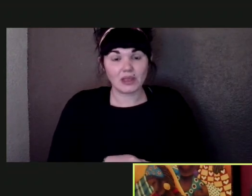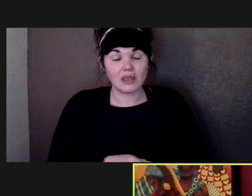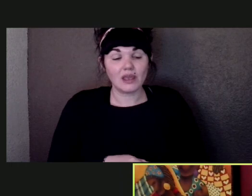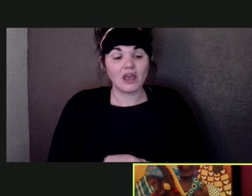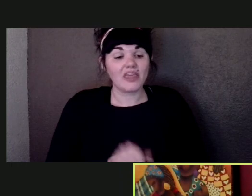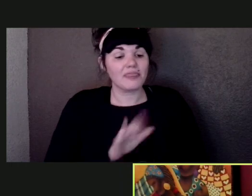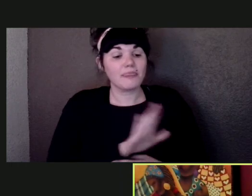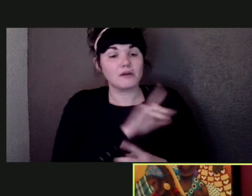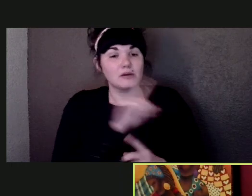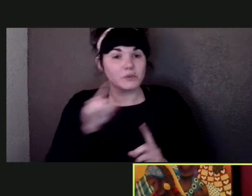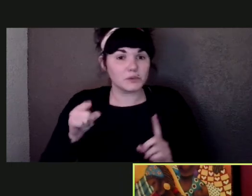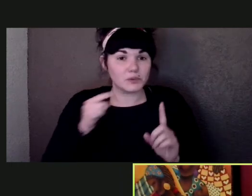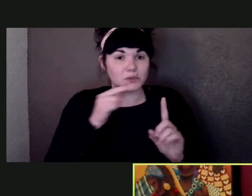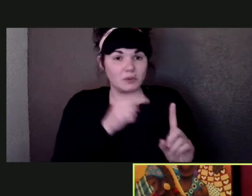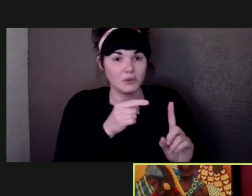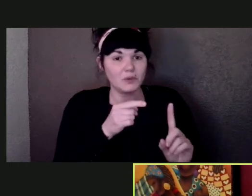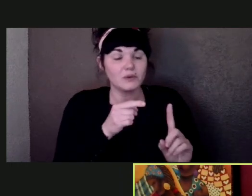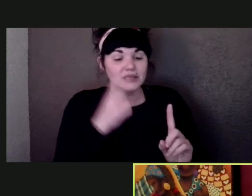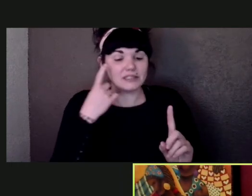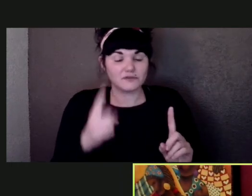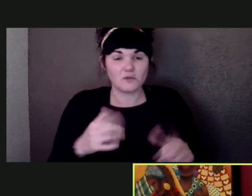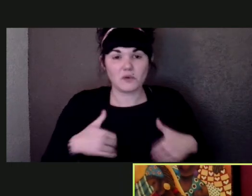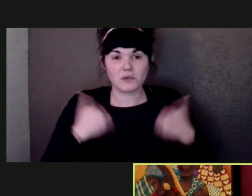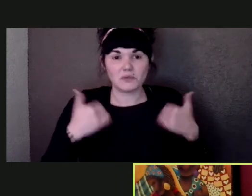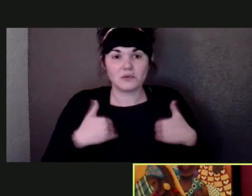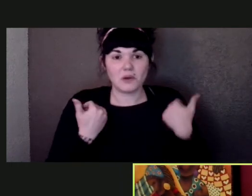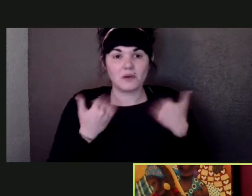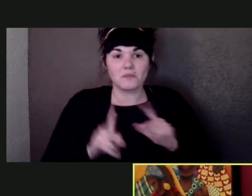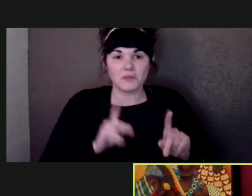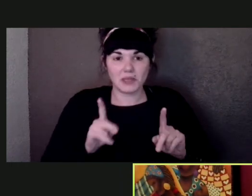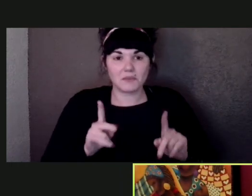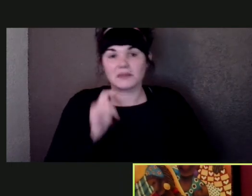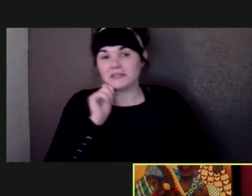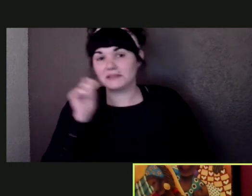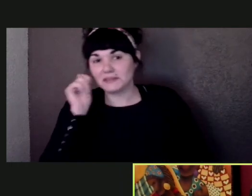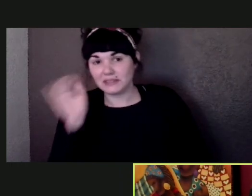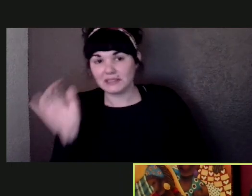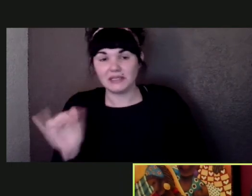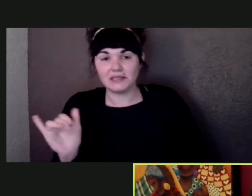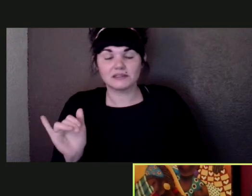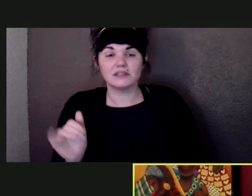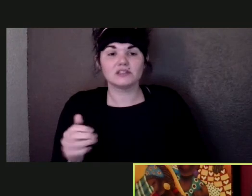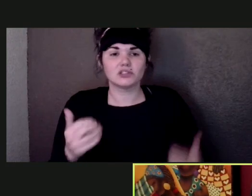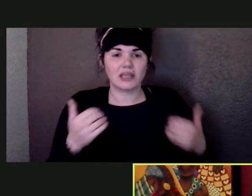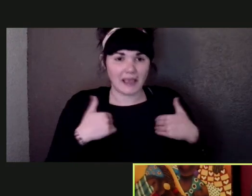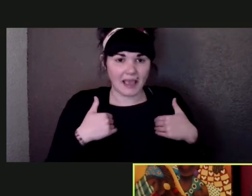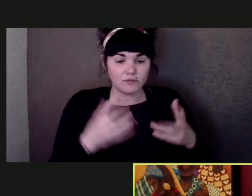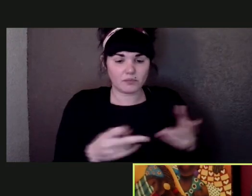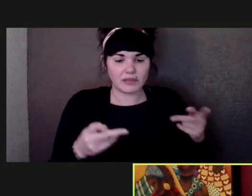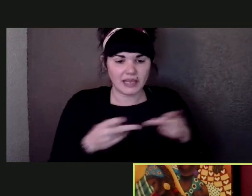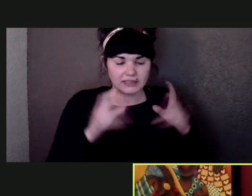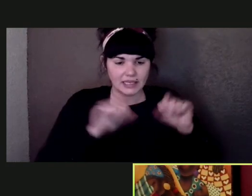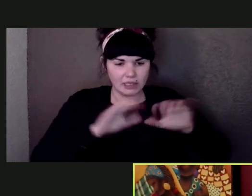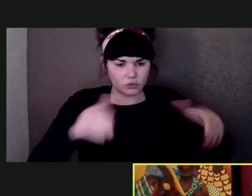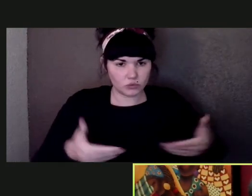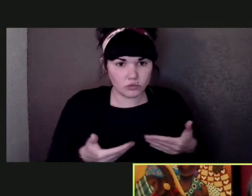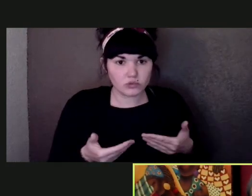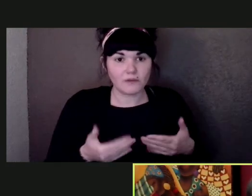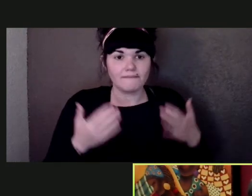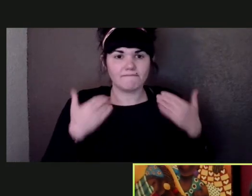have a place for physical fitness, fitness, uh, and to get introduced to sports and all of the sportsmanship